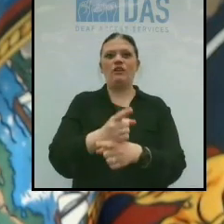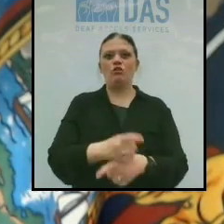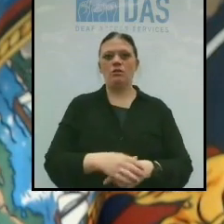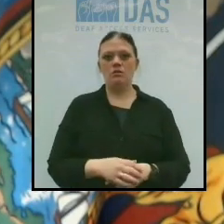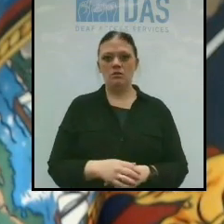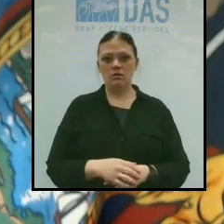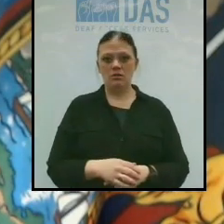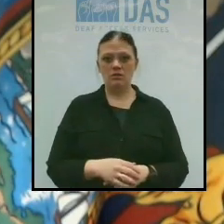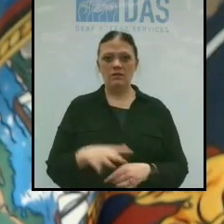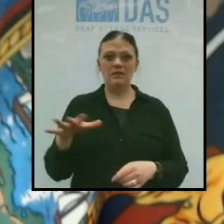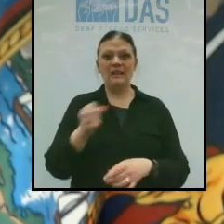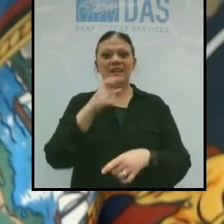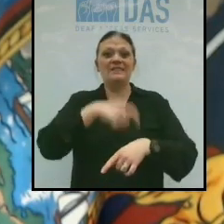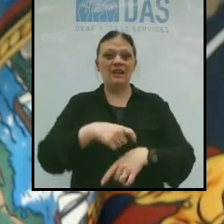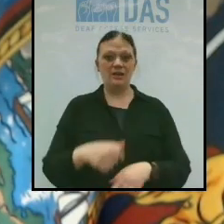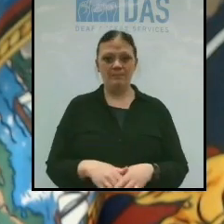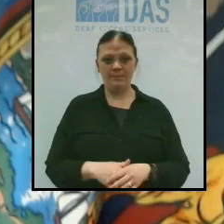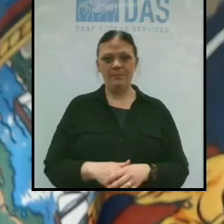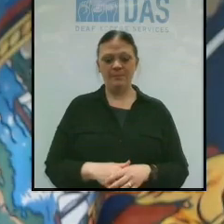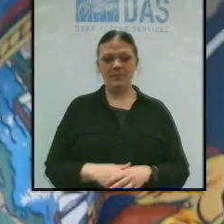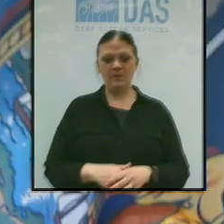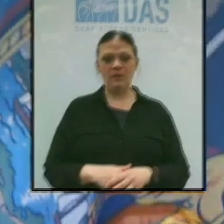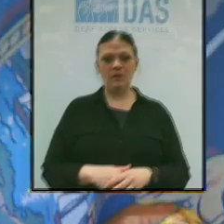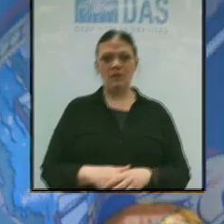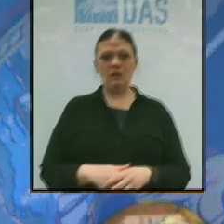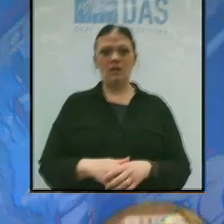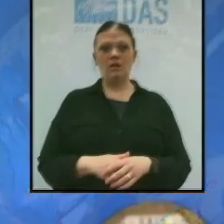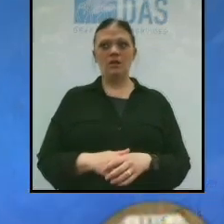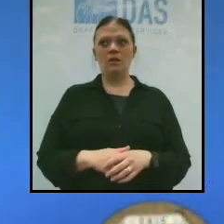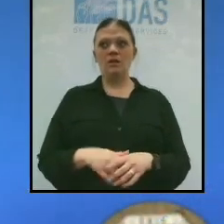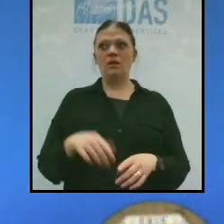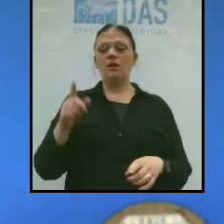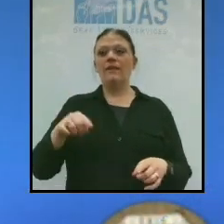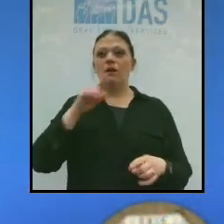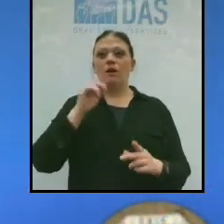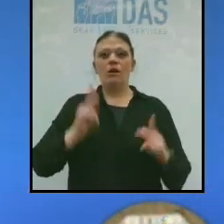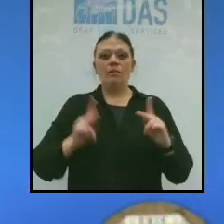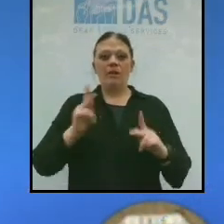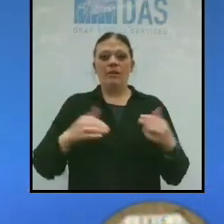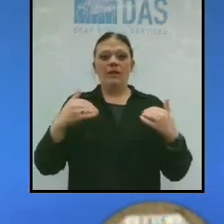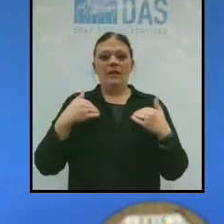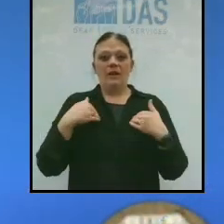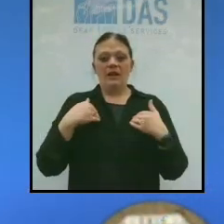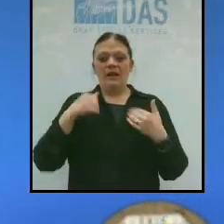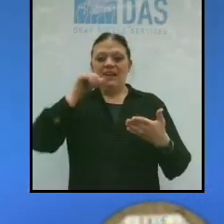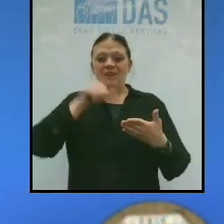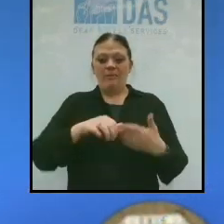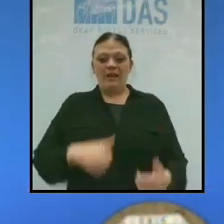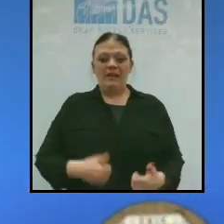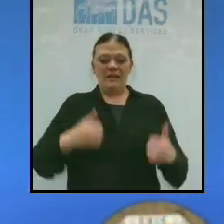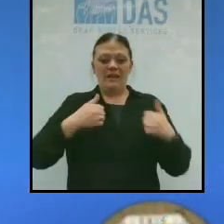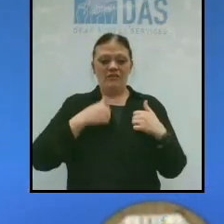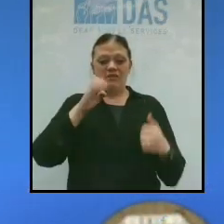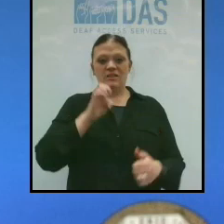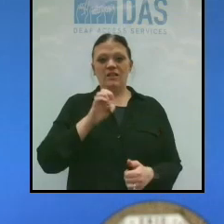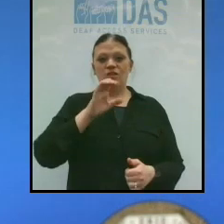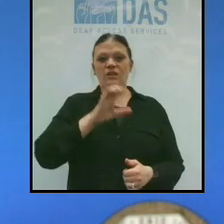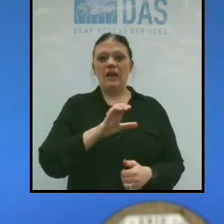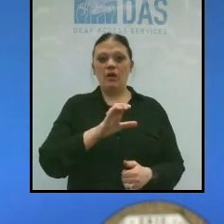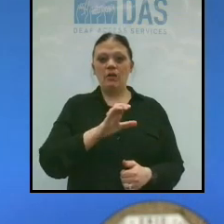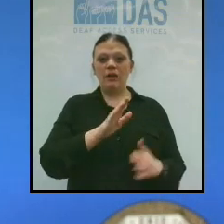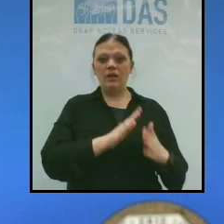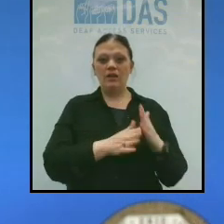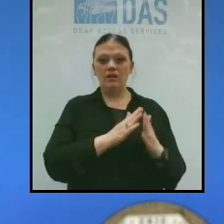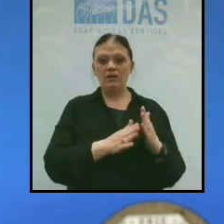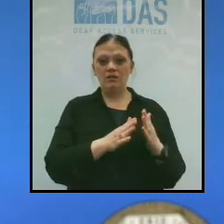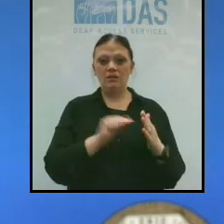And that takes some time. Yeah, I mean, there are individuals that have a mailing address that could be an Erie County